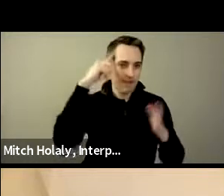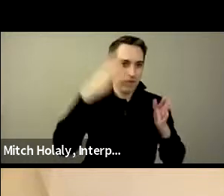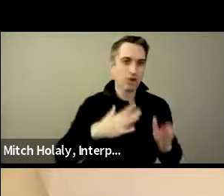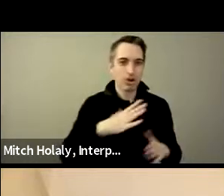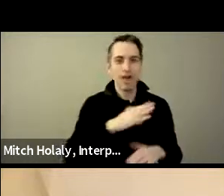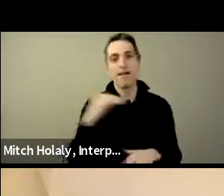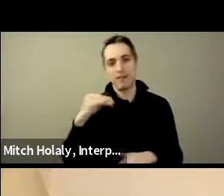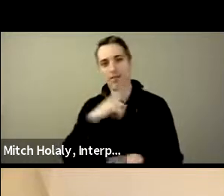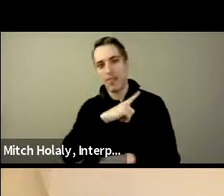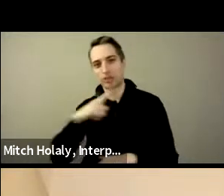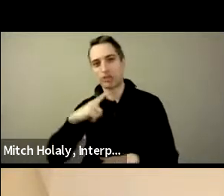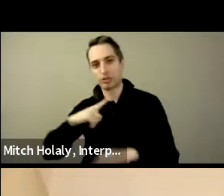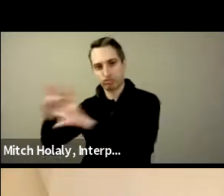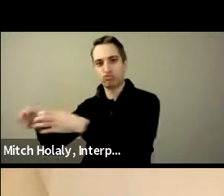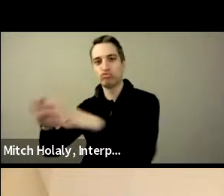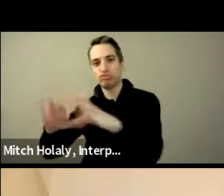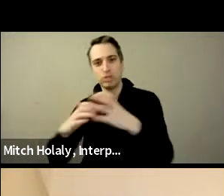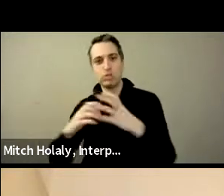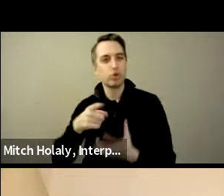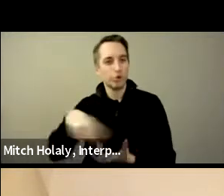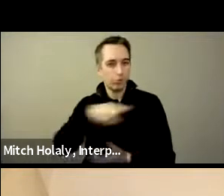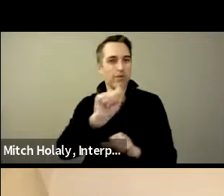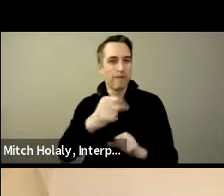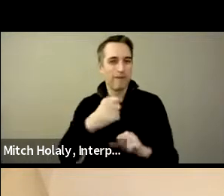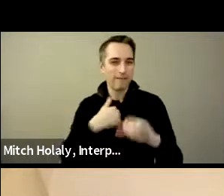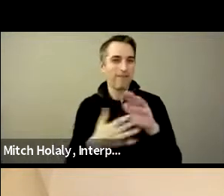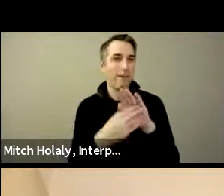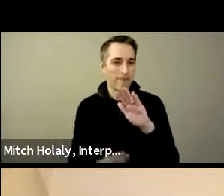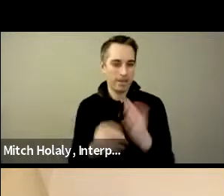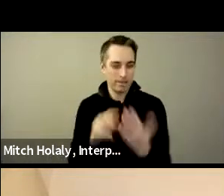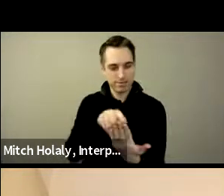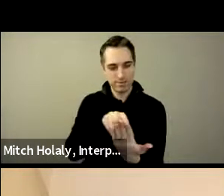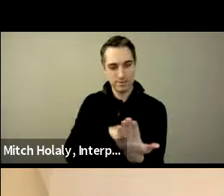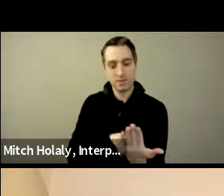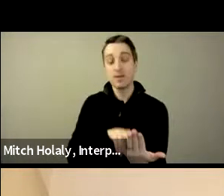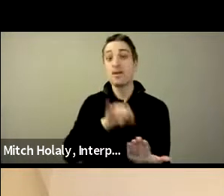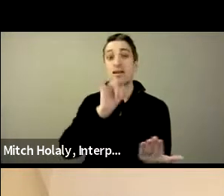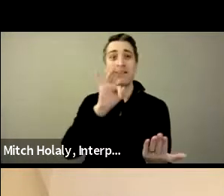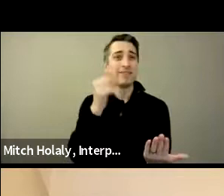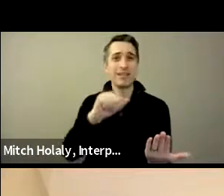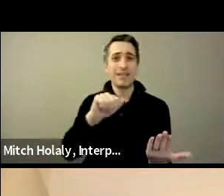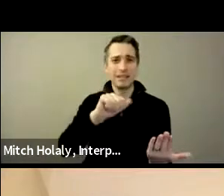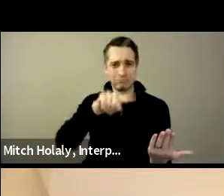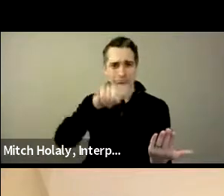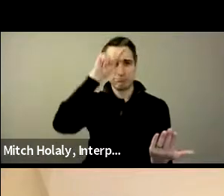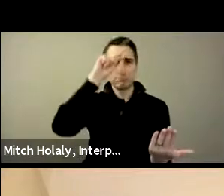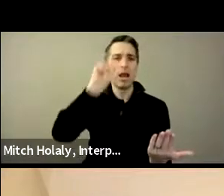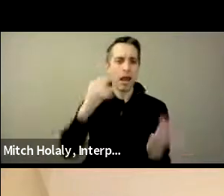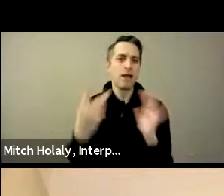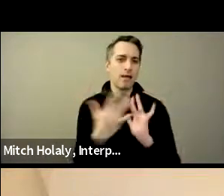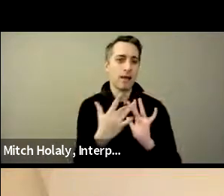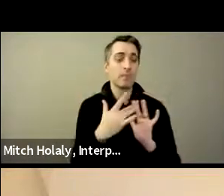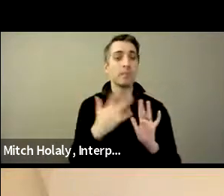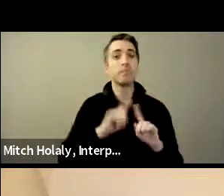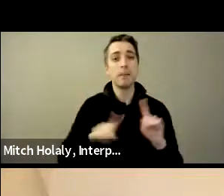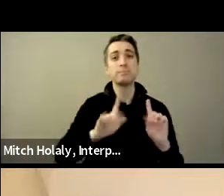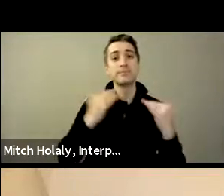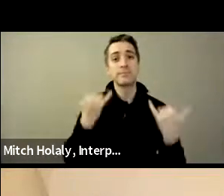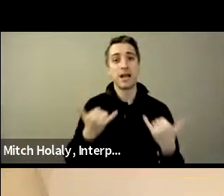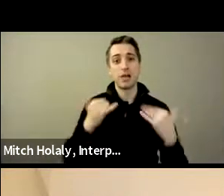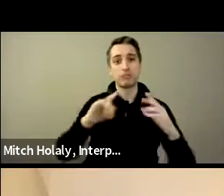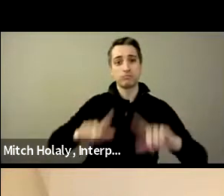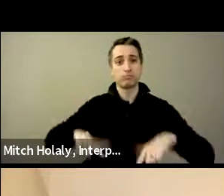to the legislature, so that you all have a copy of it. And if you have any questions, please reach out. But Madam Chair Reyes, if you could.